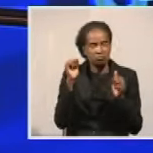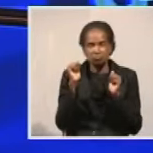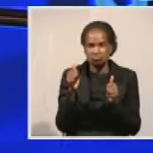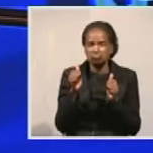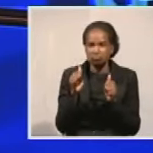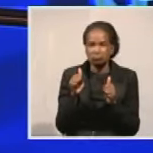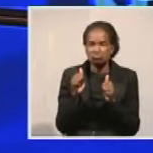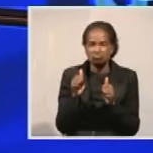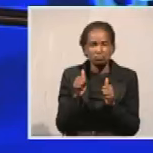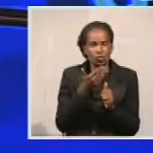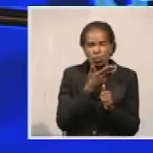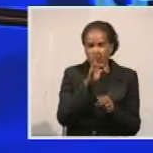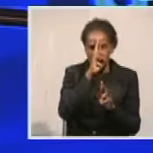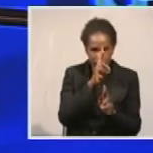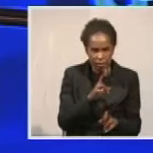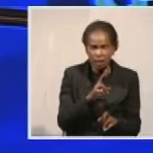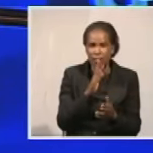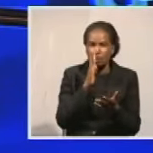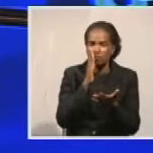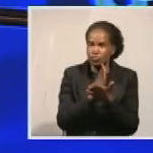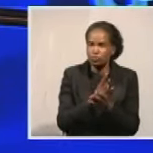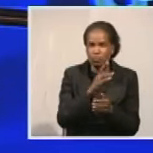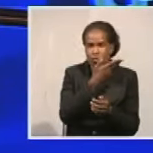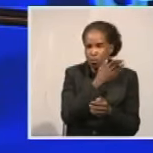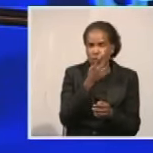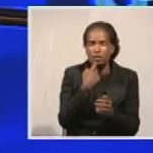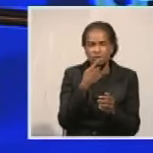are worth the life he lived.